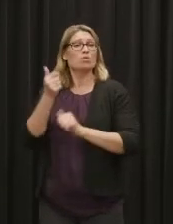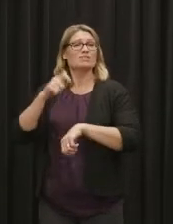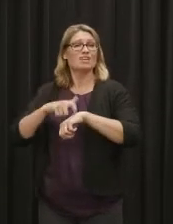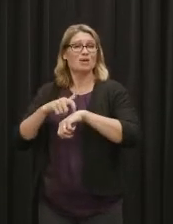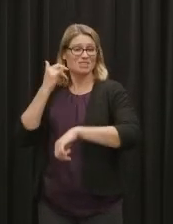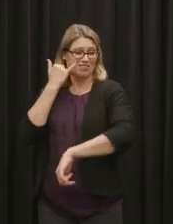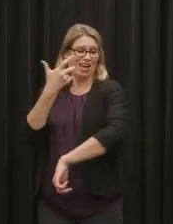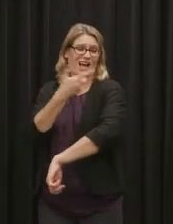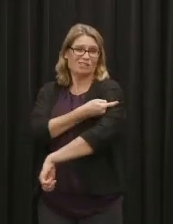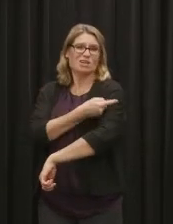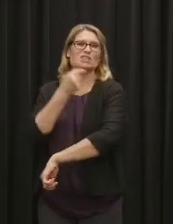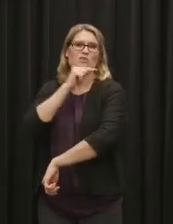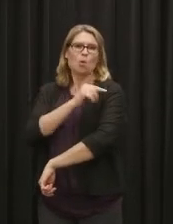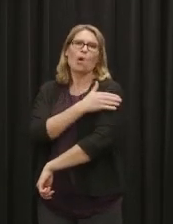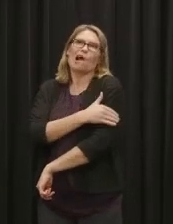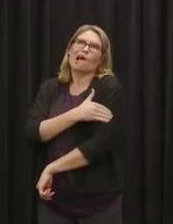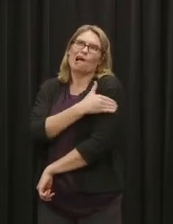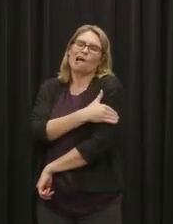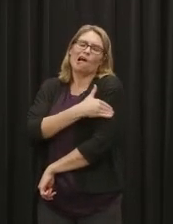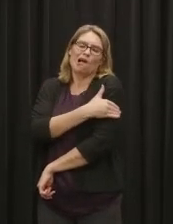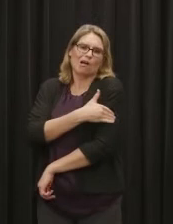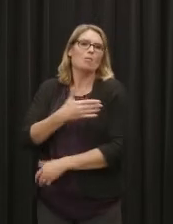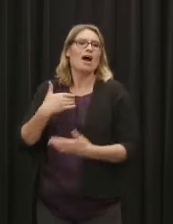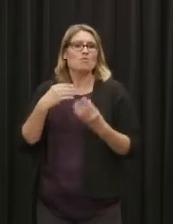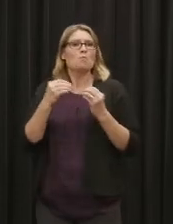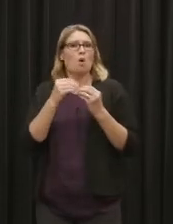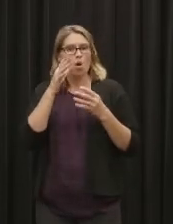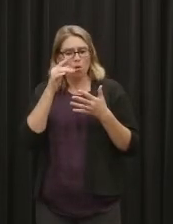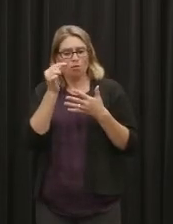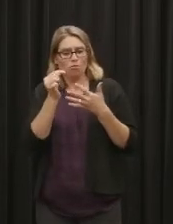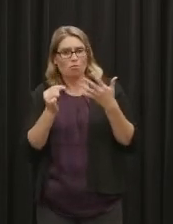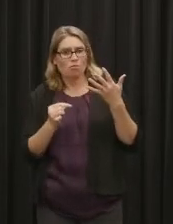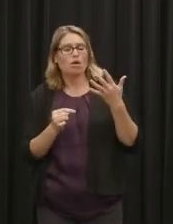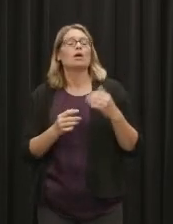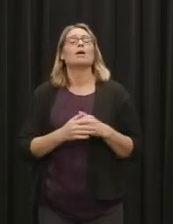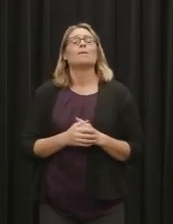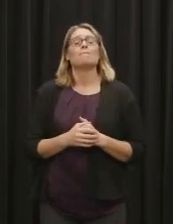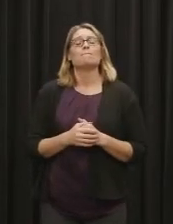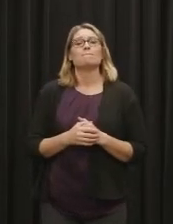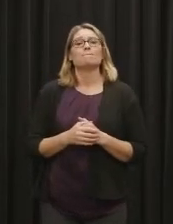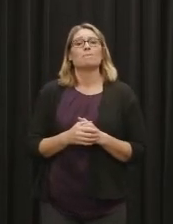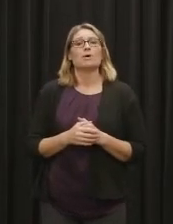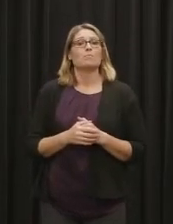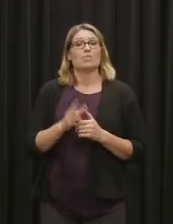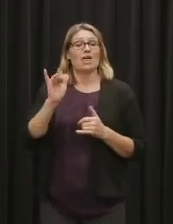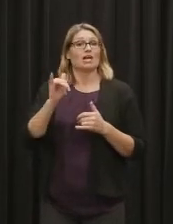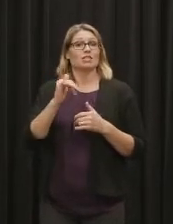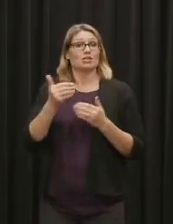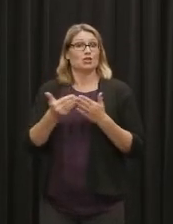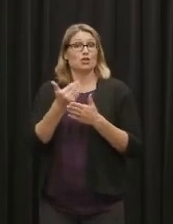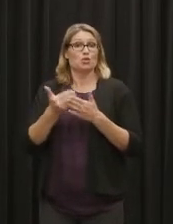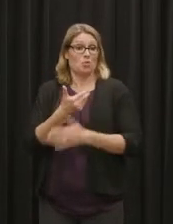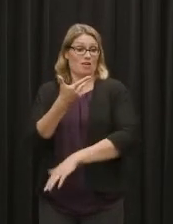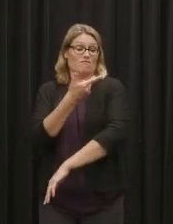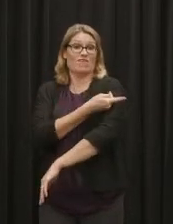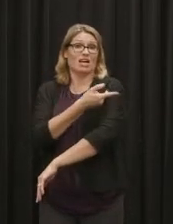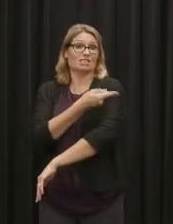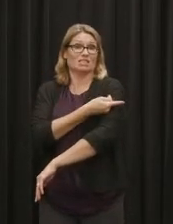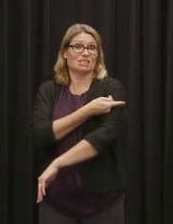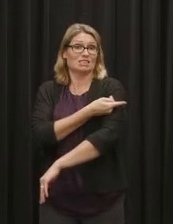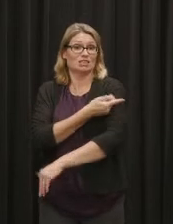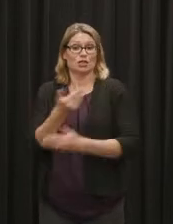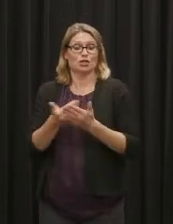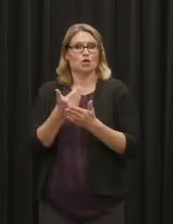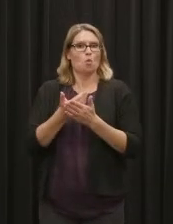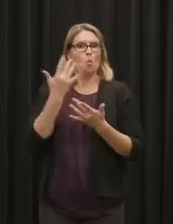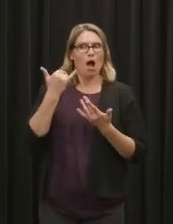injection, and there are others, but the issue around all of these new vaccines is that because